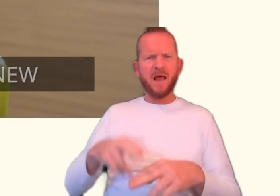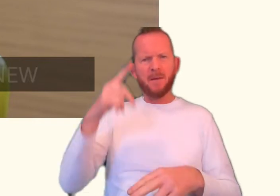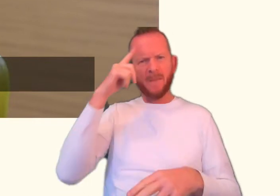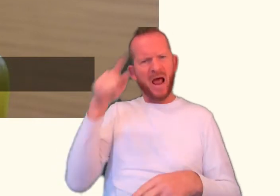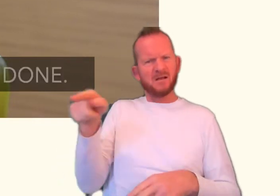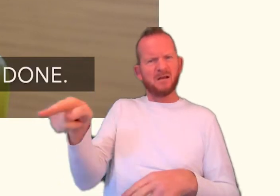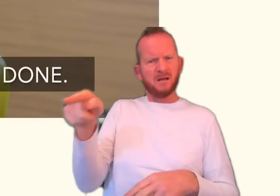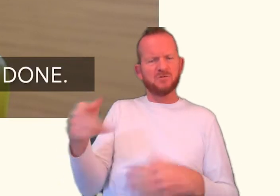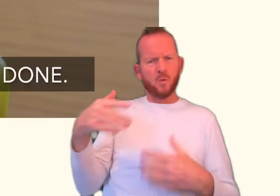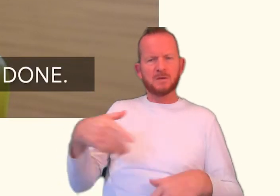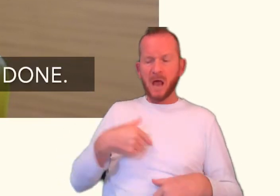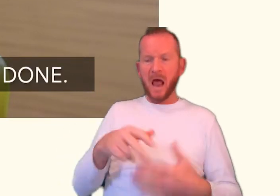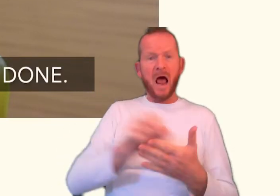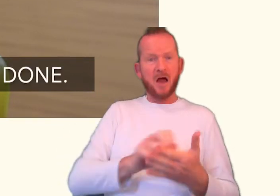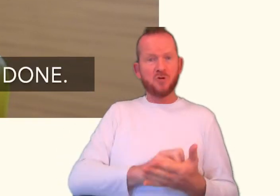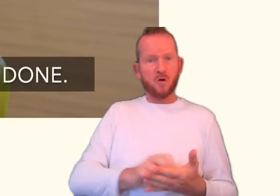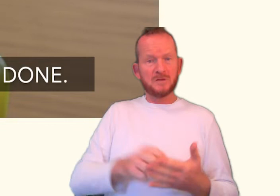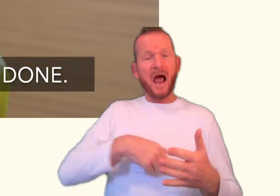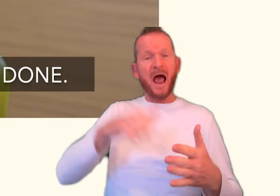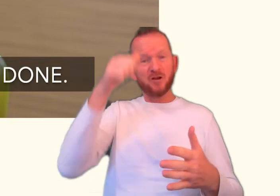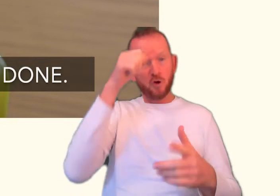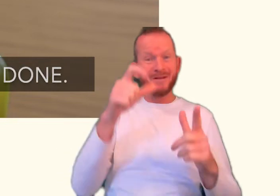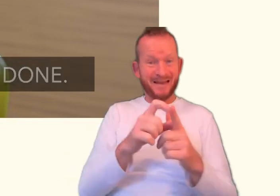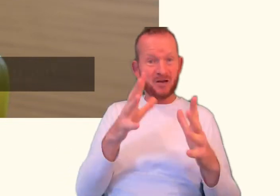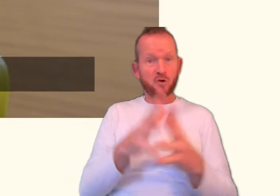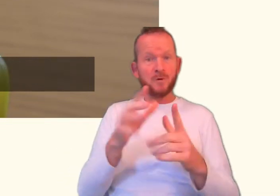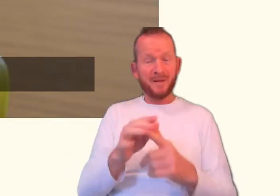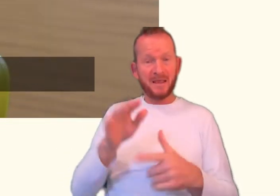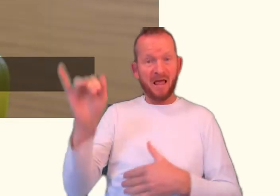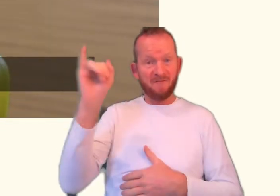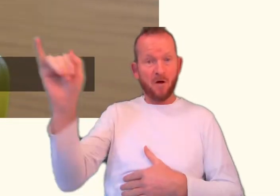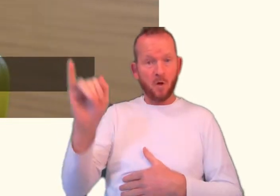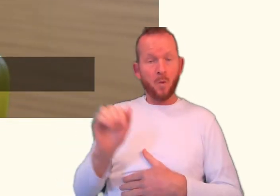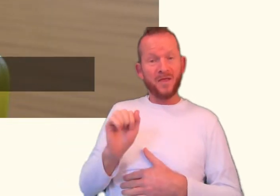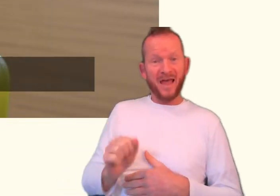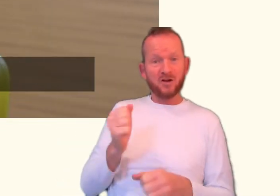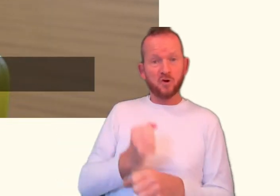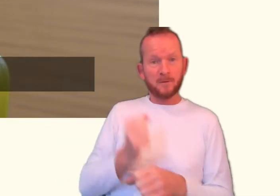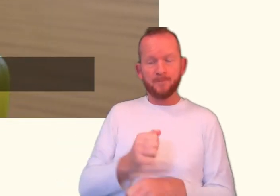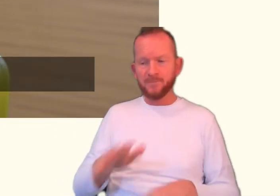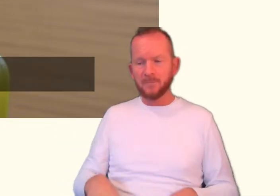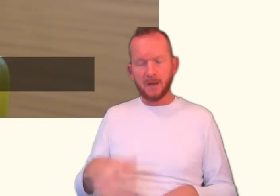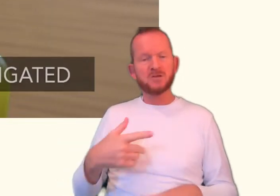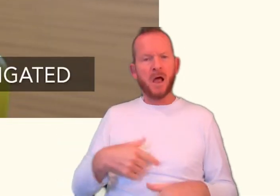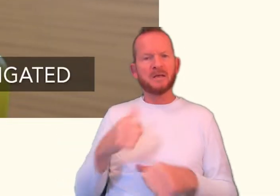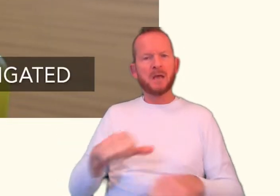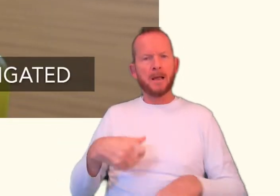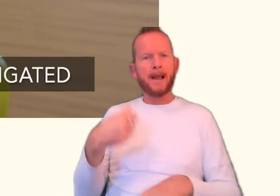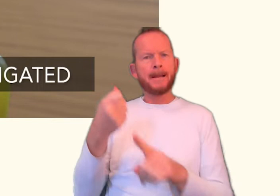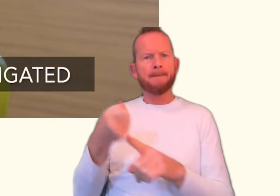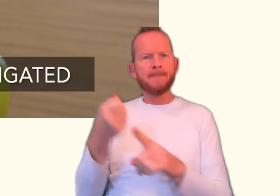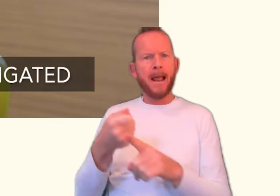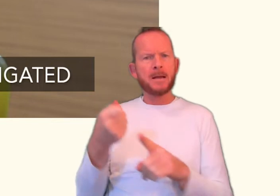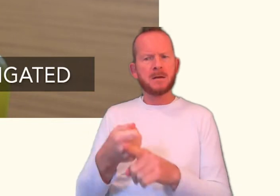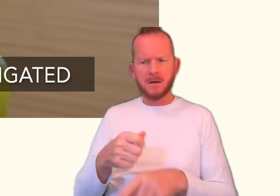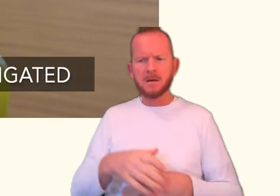I knew it was the DWP's fault for what they'd done. I started a campaign. I thought, this